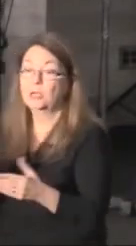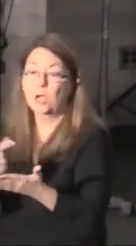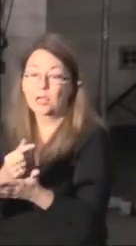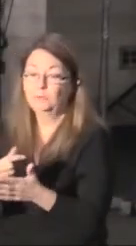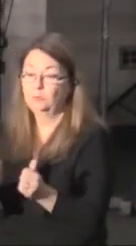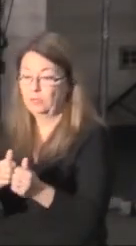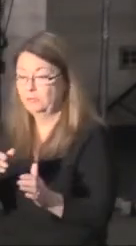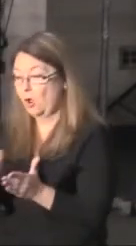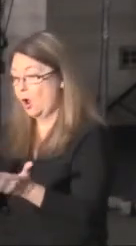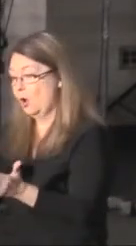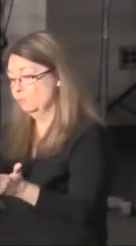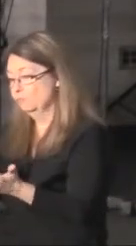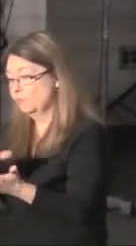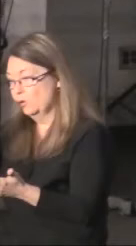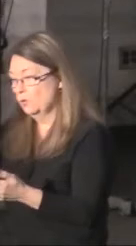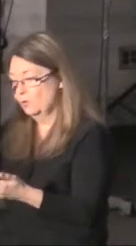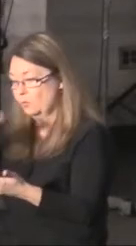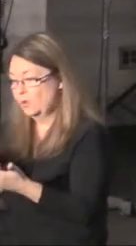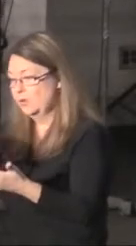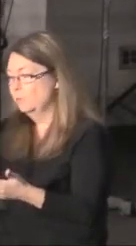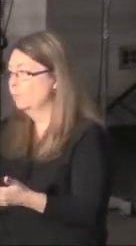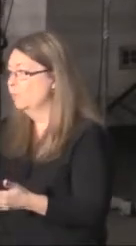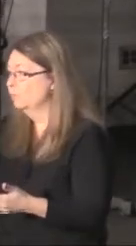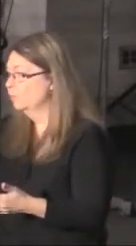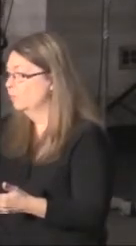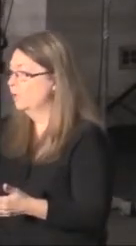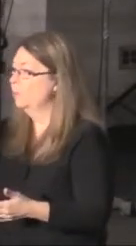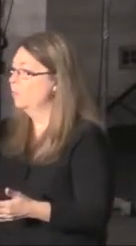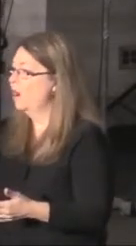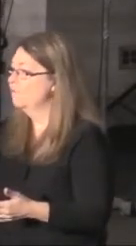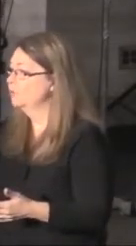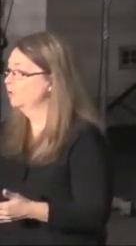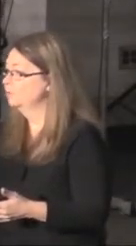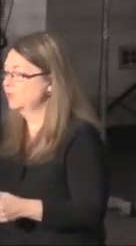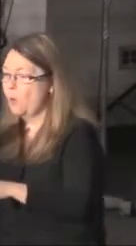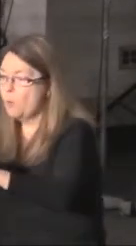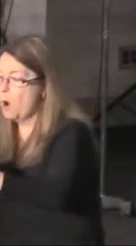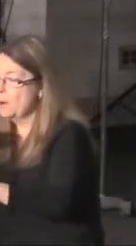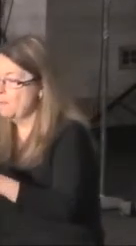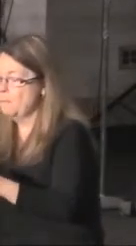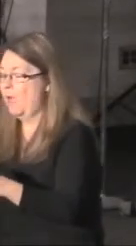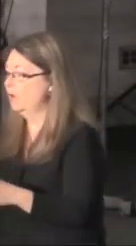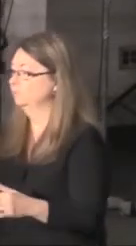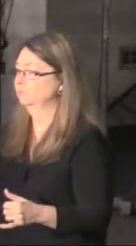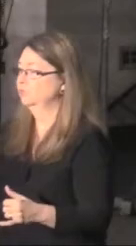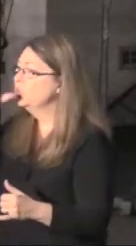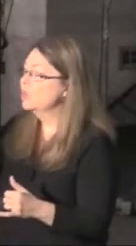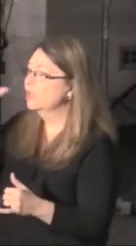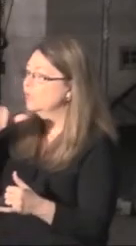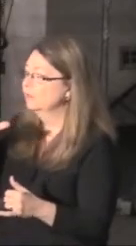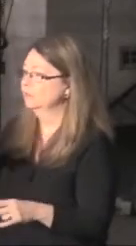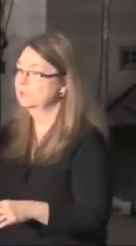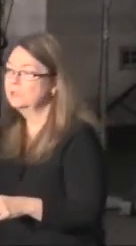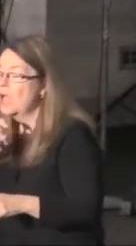sat down and he opened up the book of Proverbs. Proverbs warns us over and over again about overindulgence, whether it be food or sex or alcohol, and this